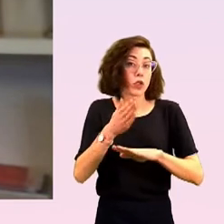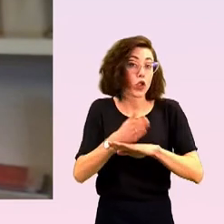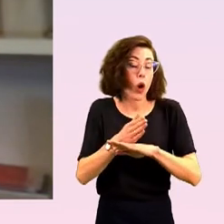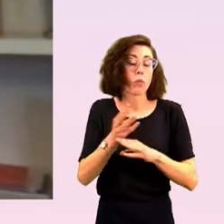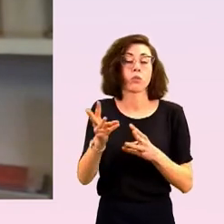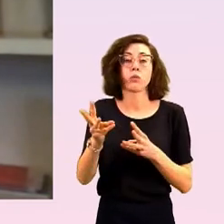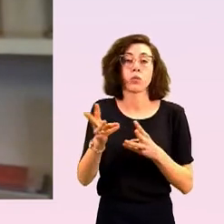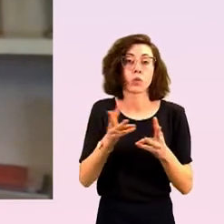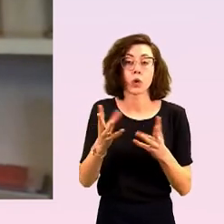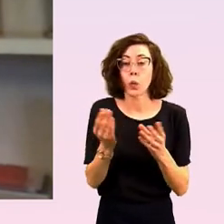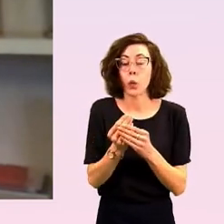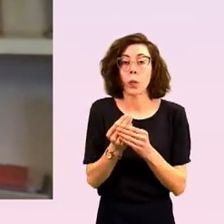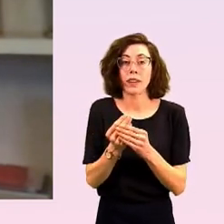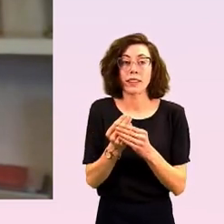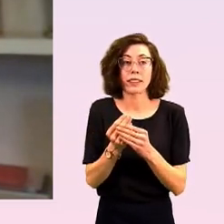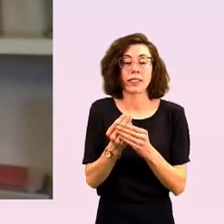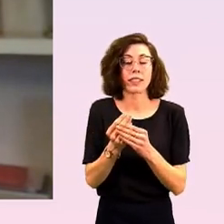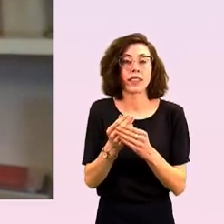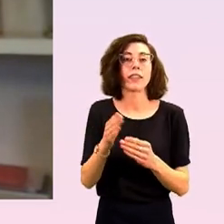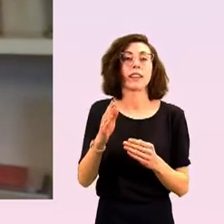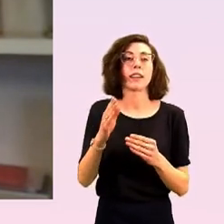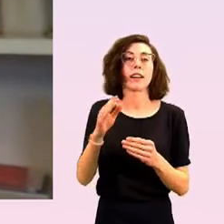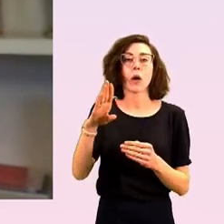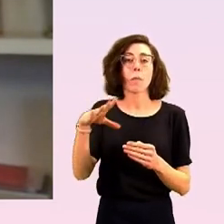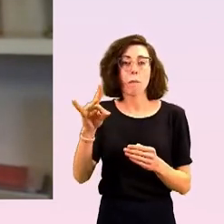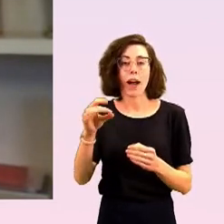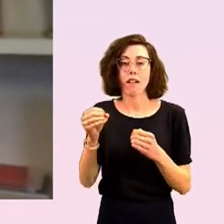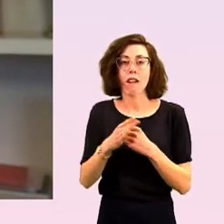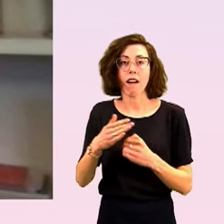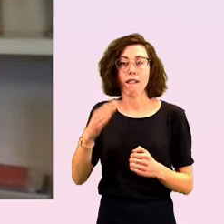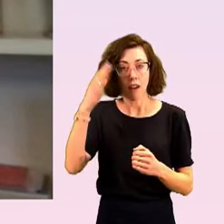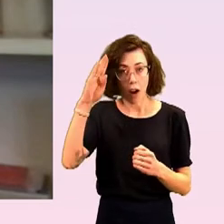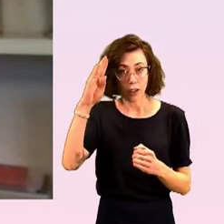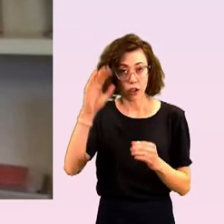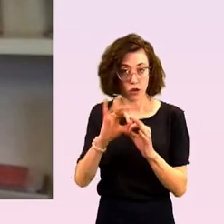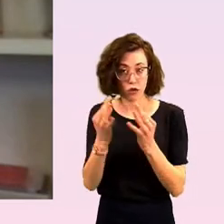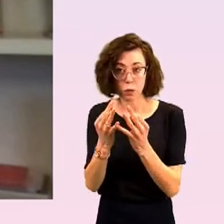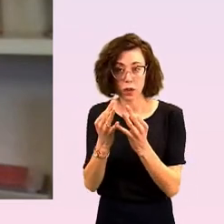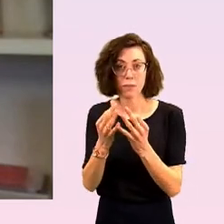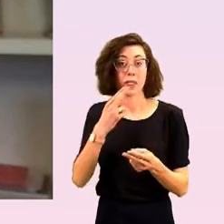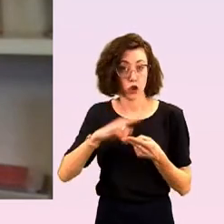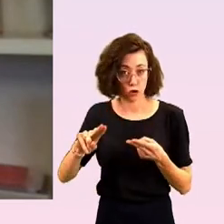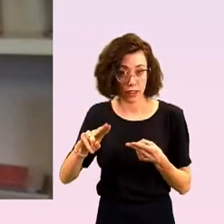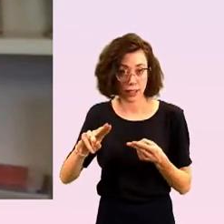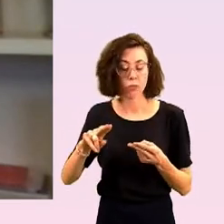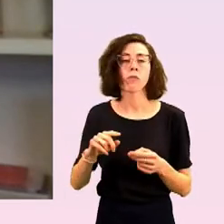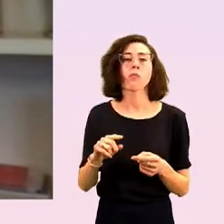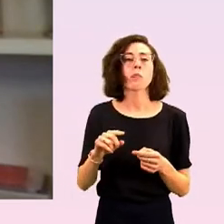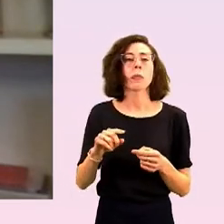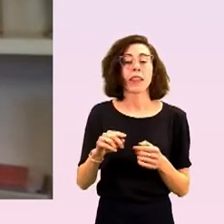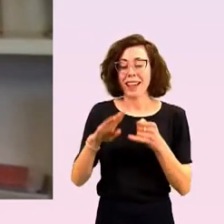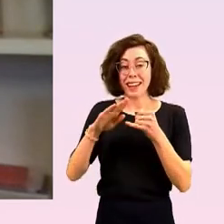the life insurance of the Bank of Ireland Group, which is New Ireland Assurance. But last year, I took up